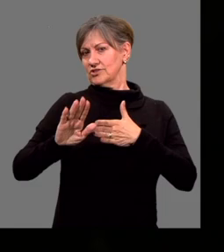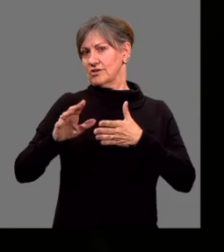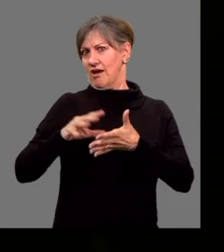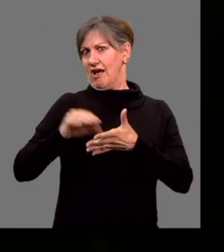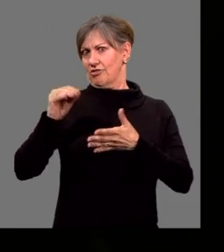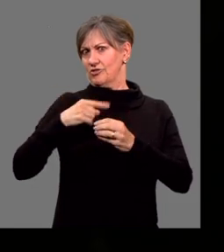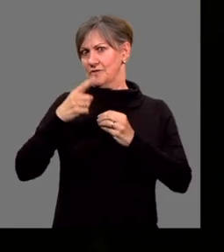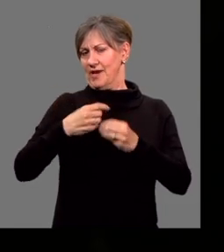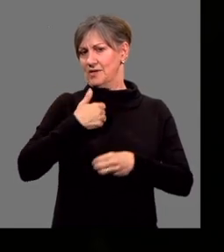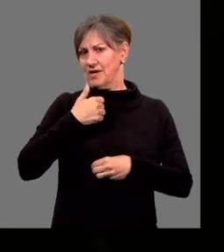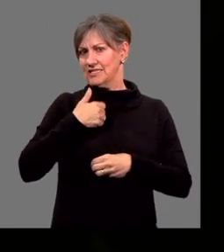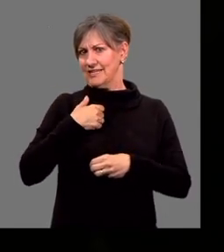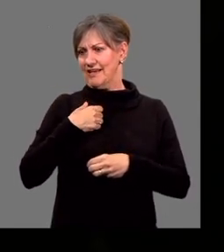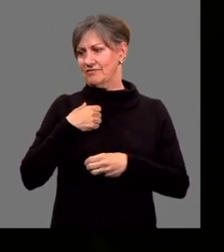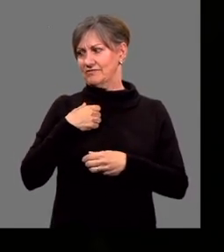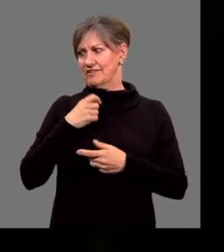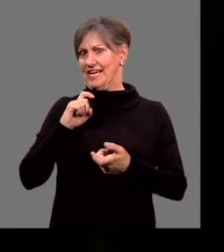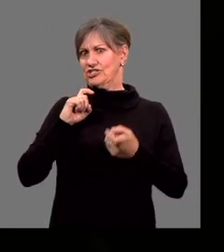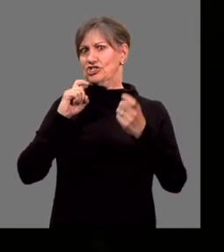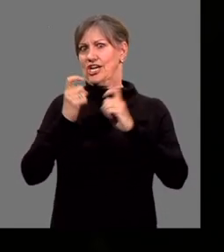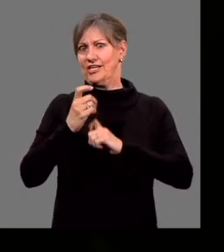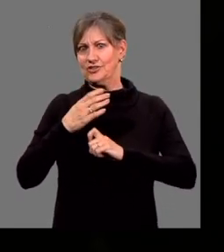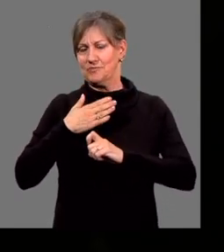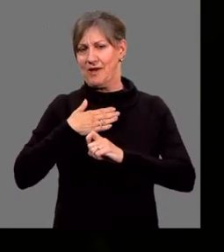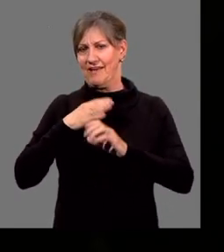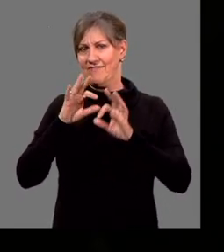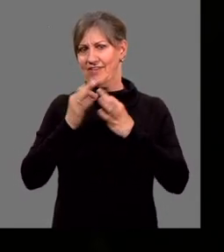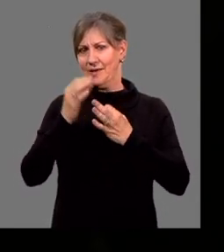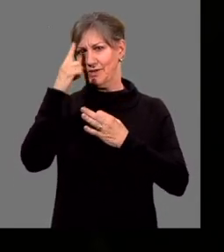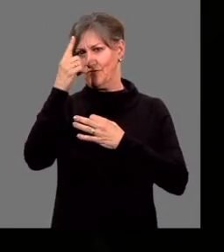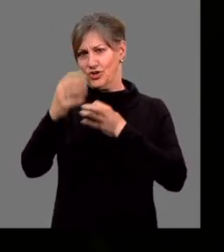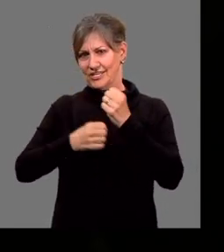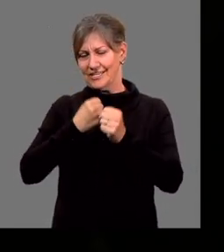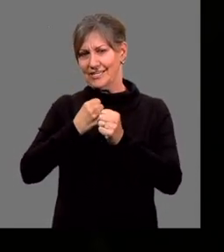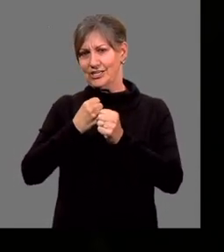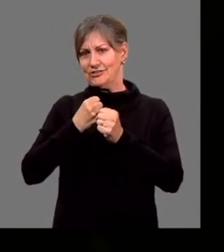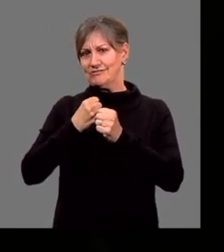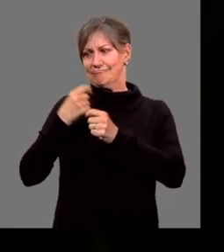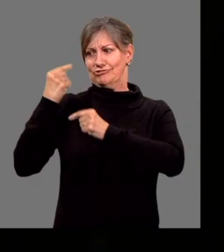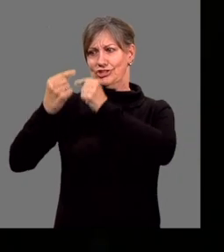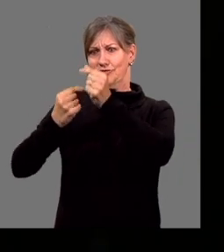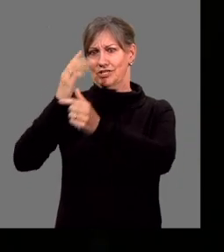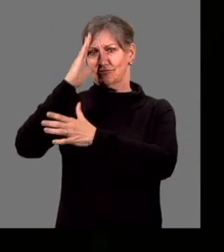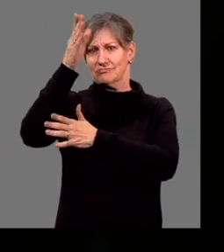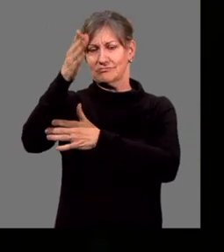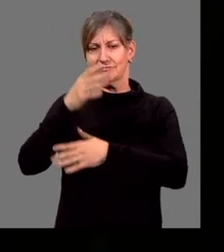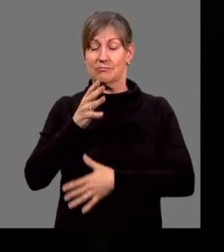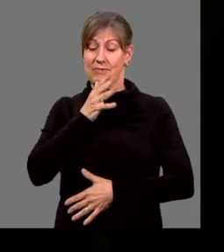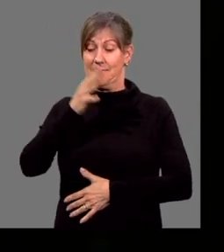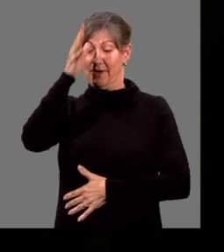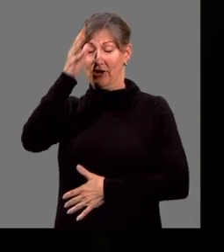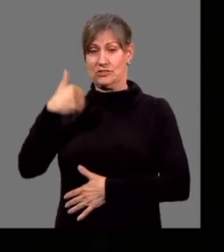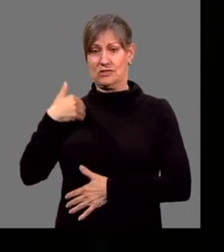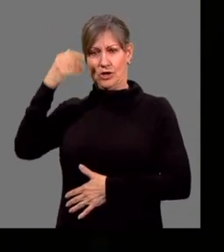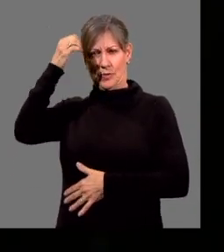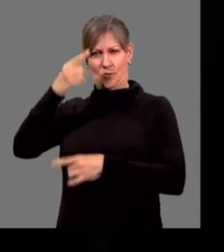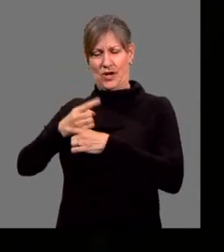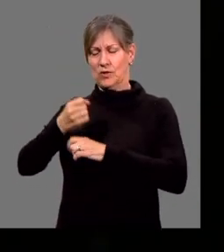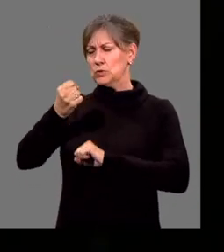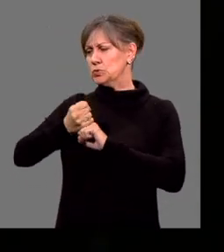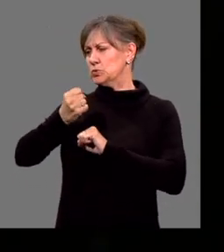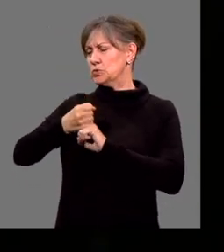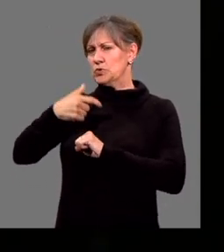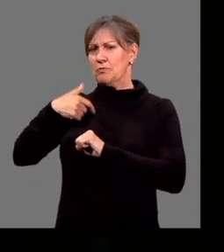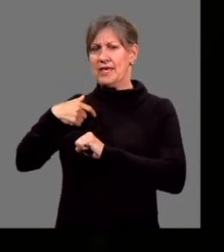lot about myself and changed the trajectory of my family for years and generations to come. My parents and younger brother are my